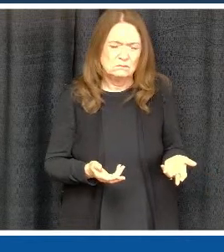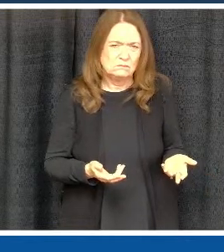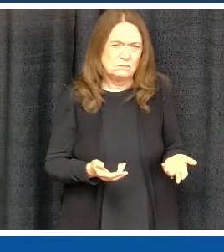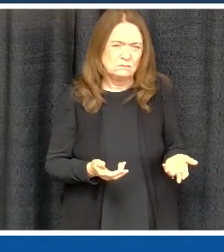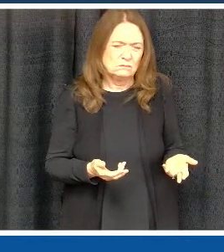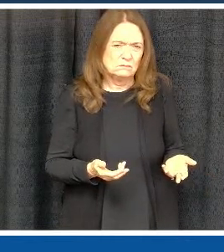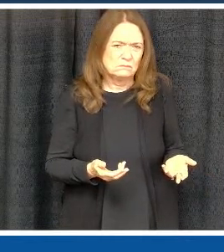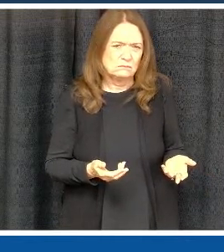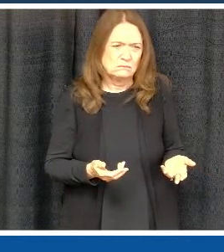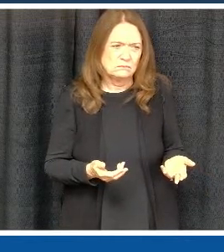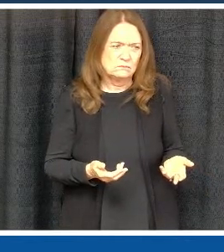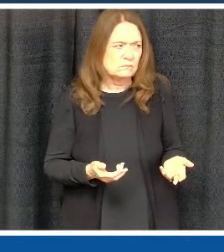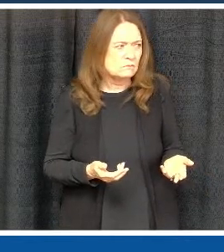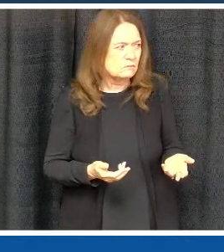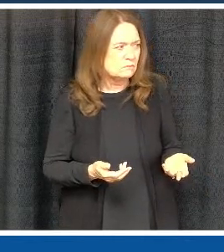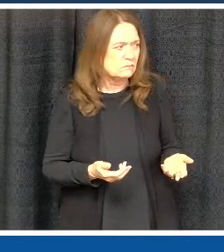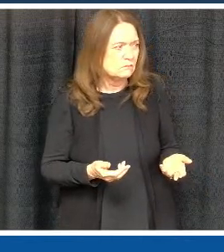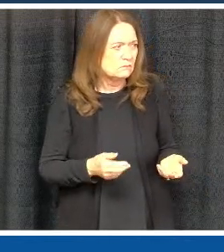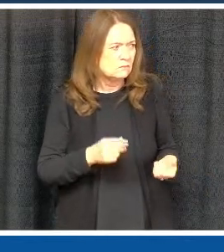It's a travel easement.